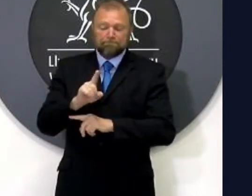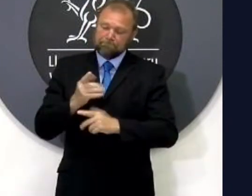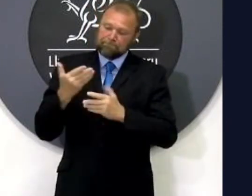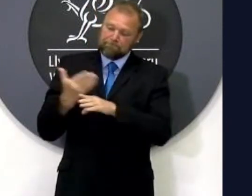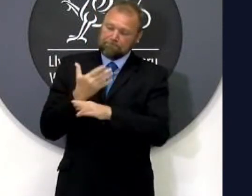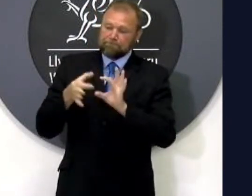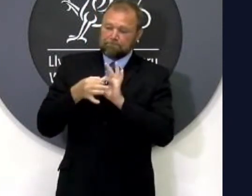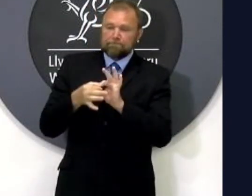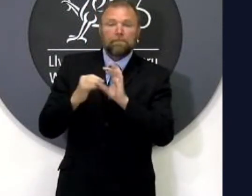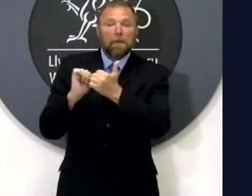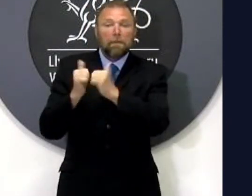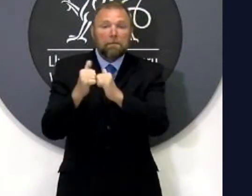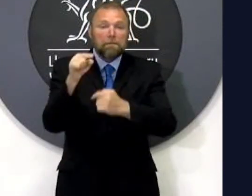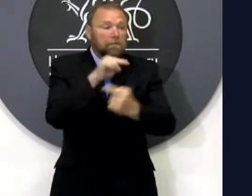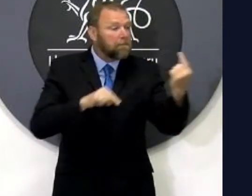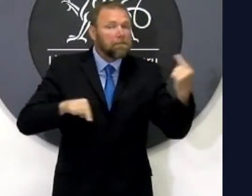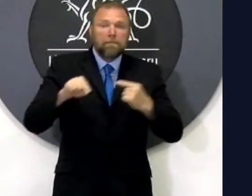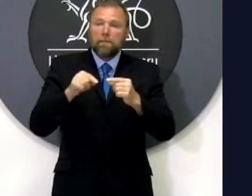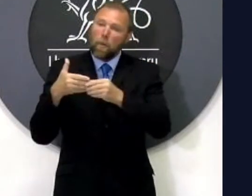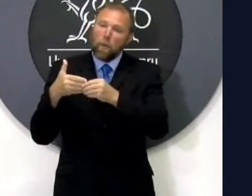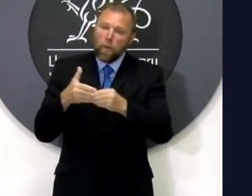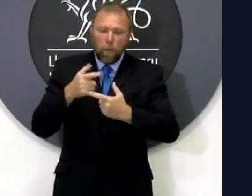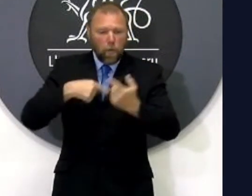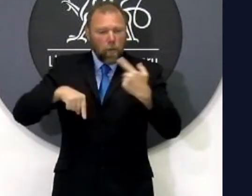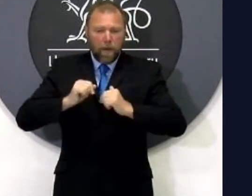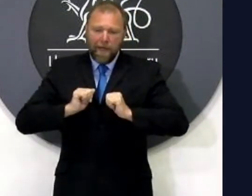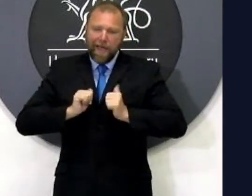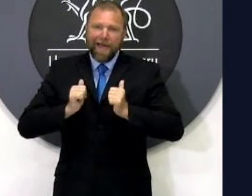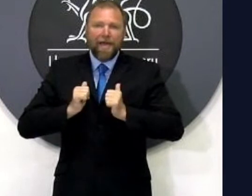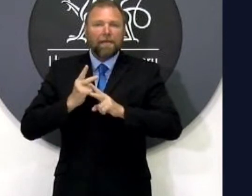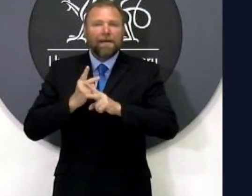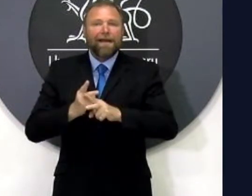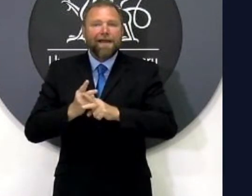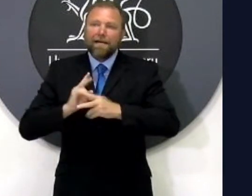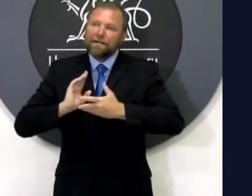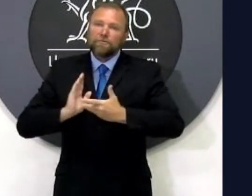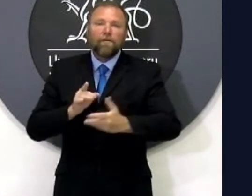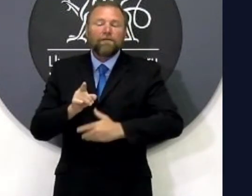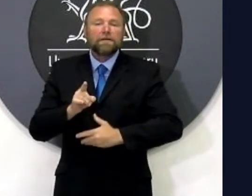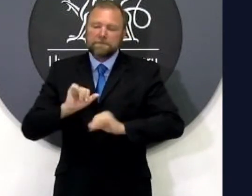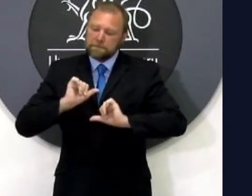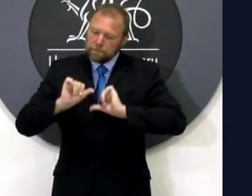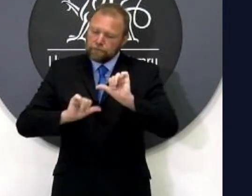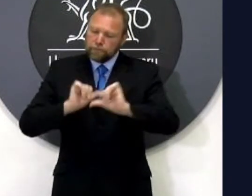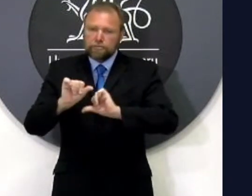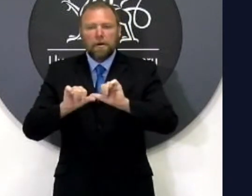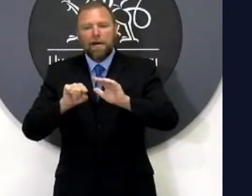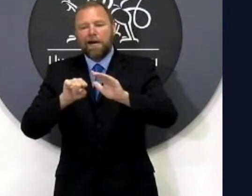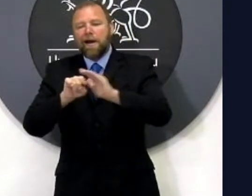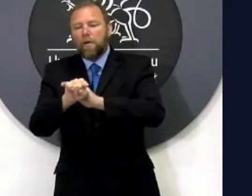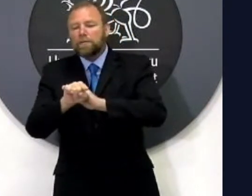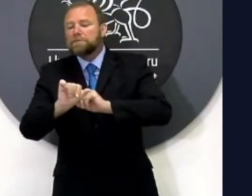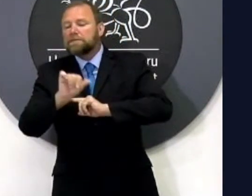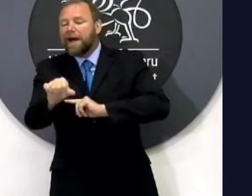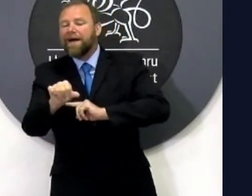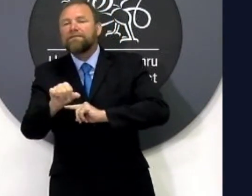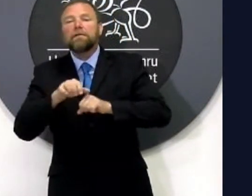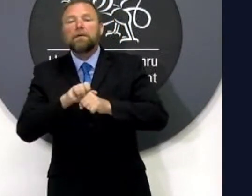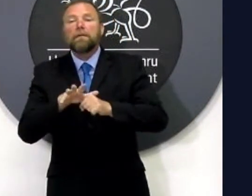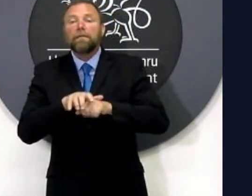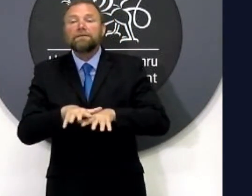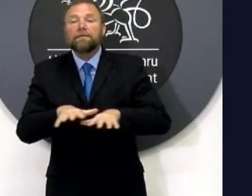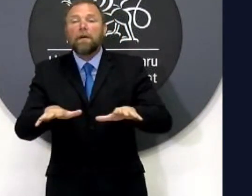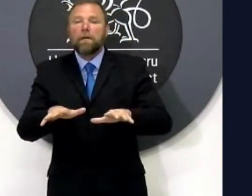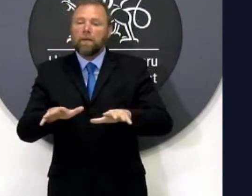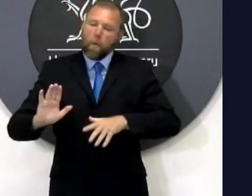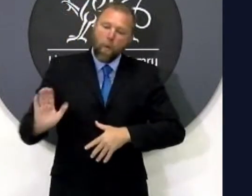services out of the pandemic, to build on the extraordinary innovation that we've seen and to recover the services that we all